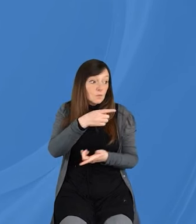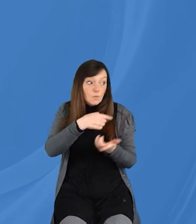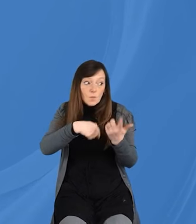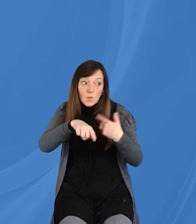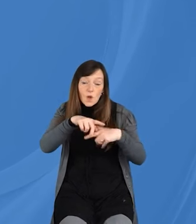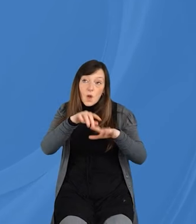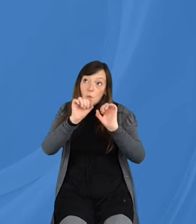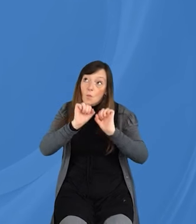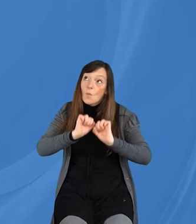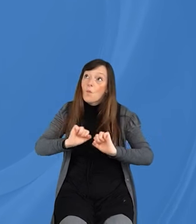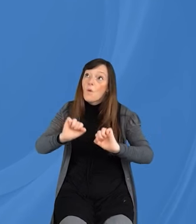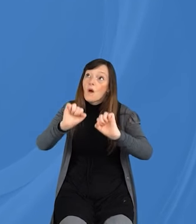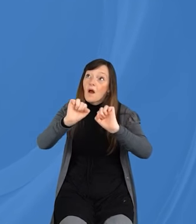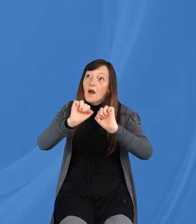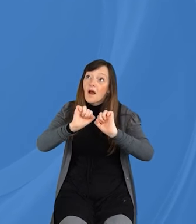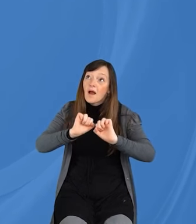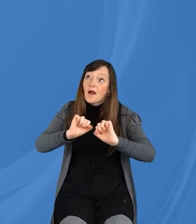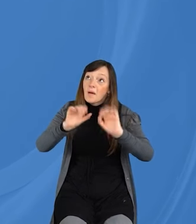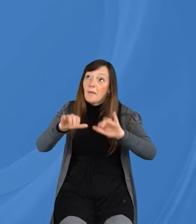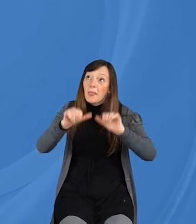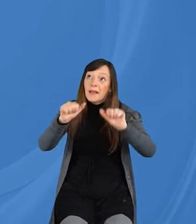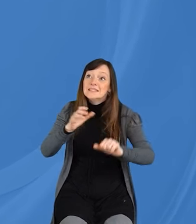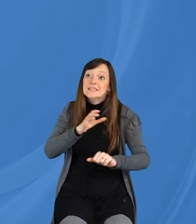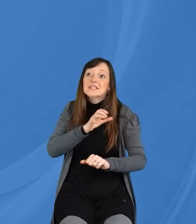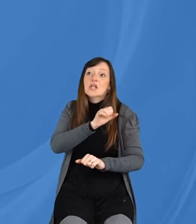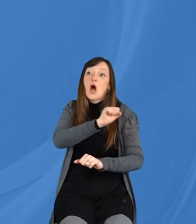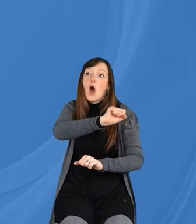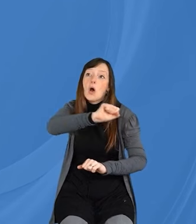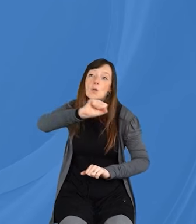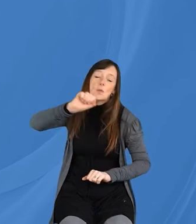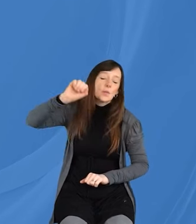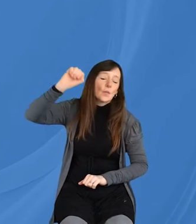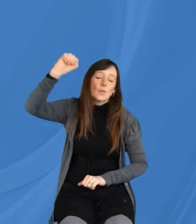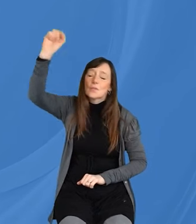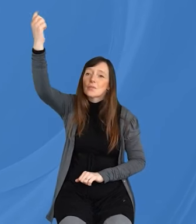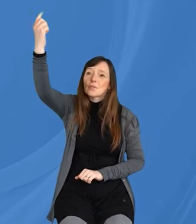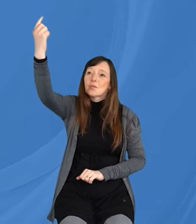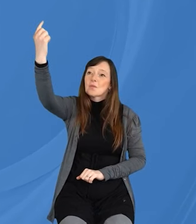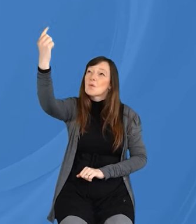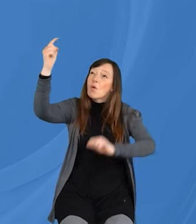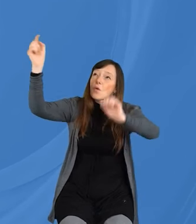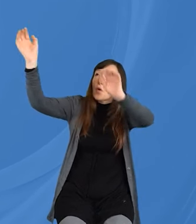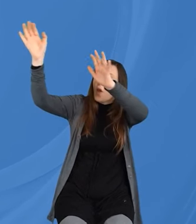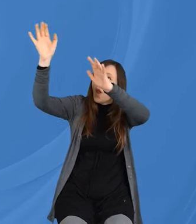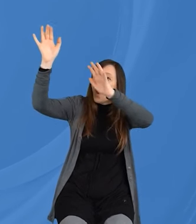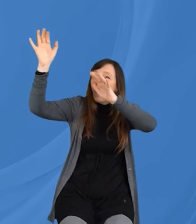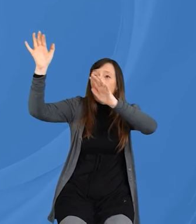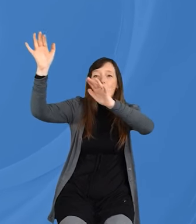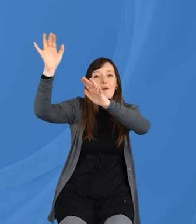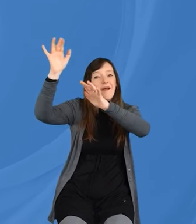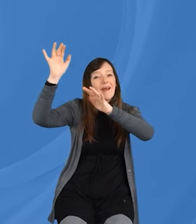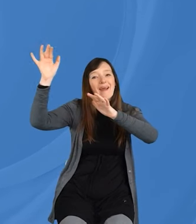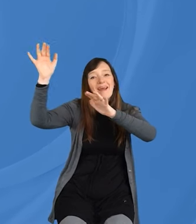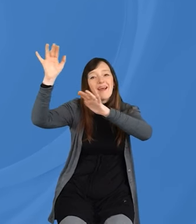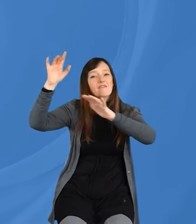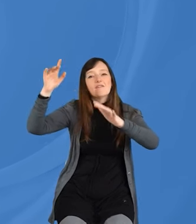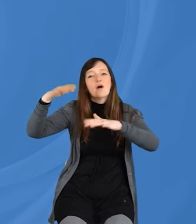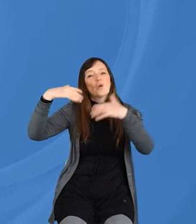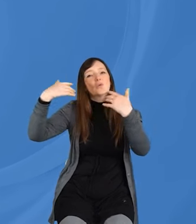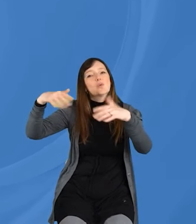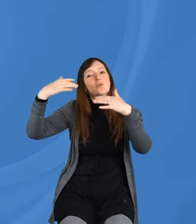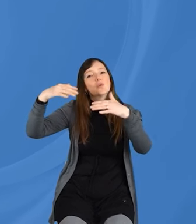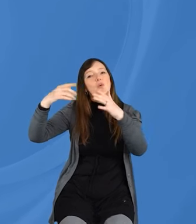While we wait for the blessed hope, the appearing of the glory of our